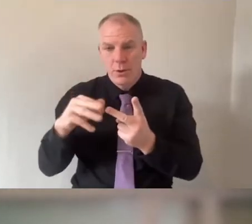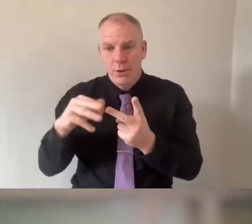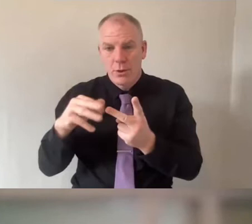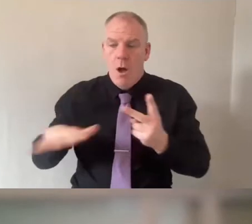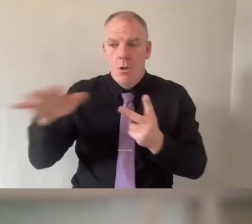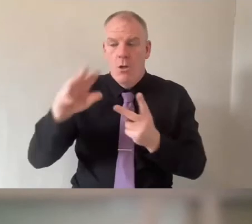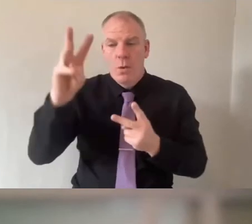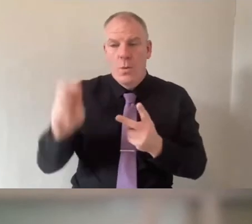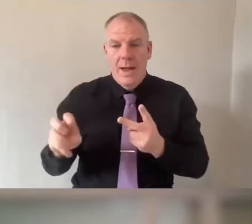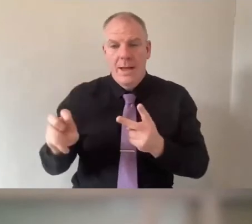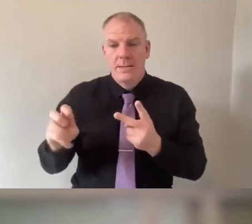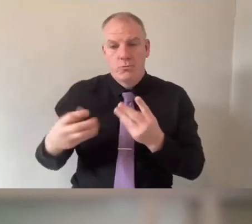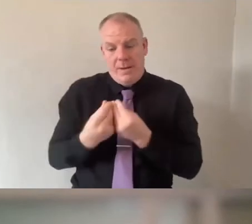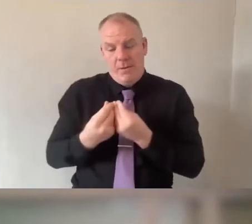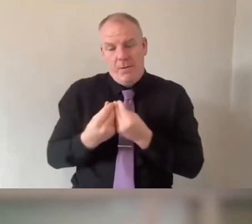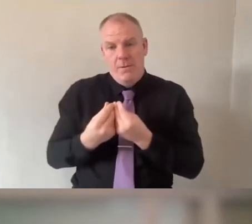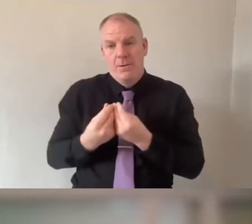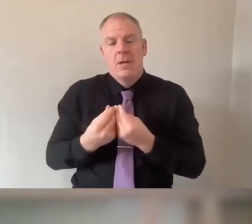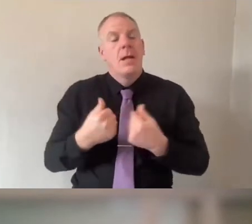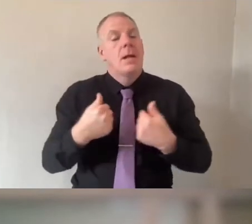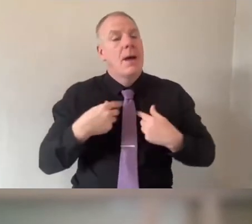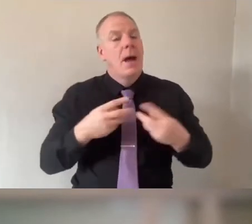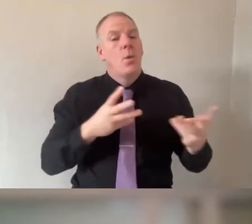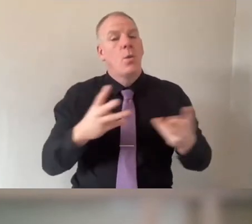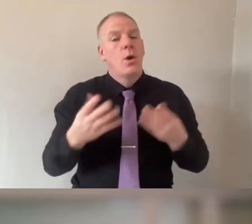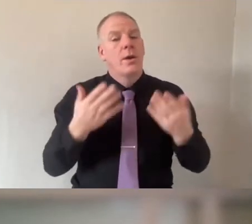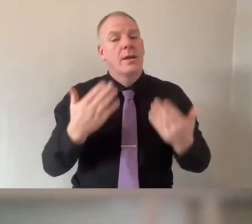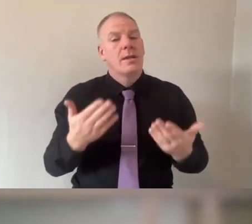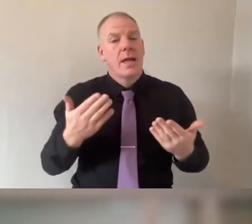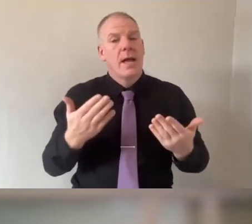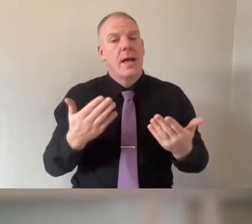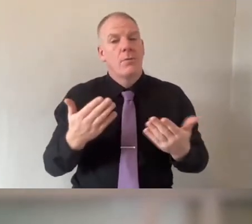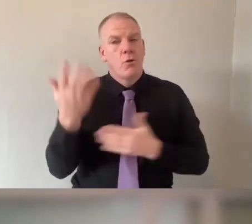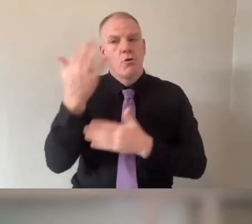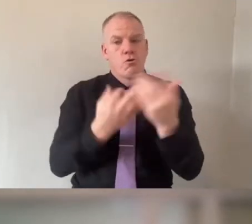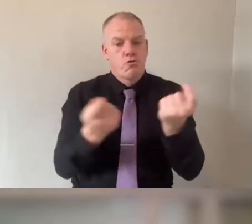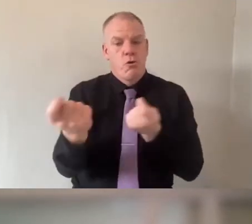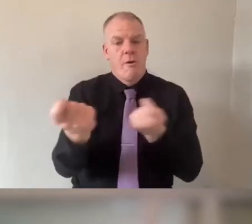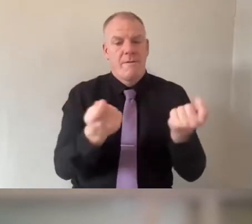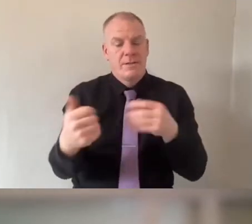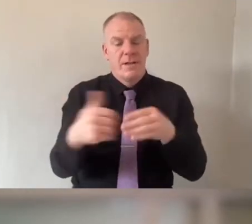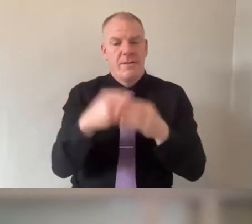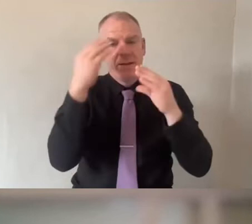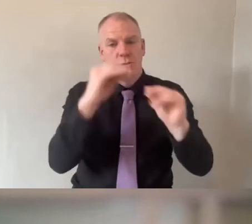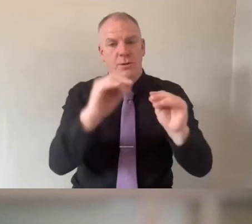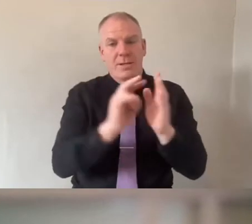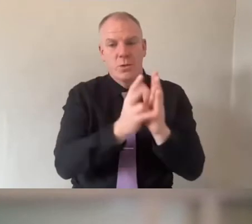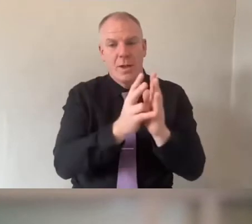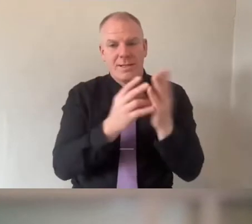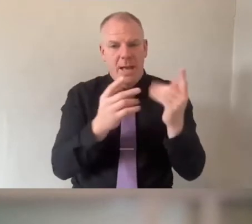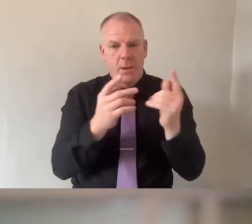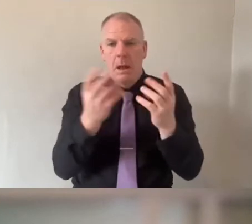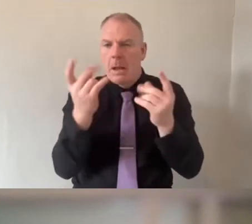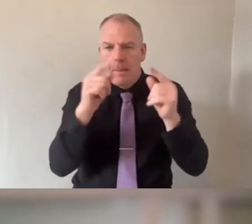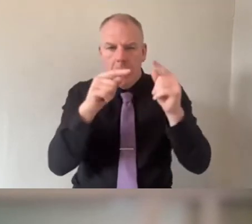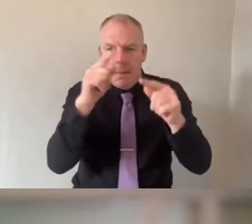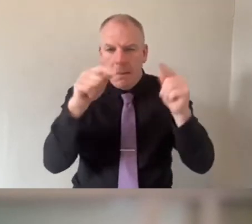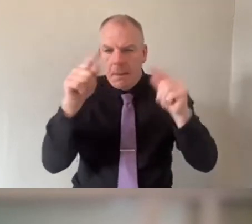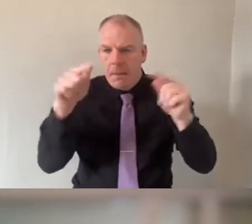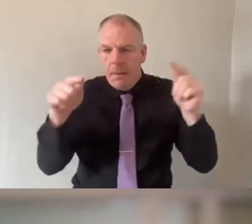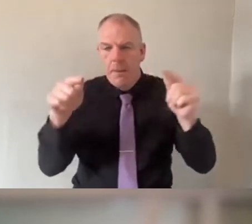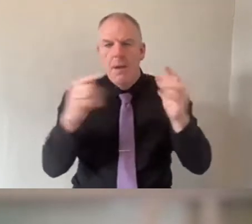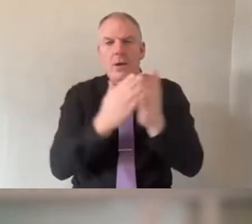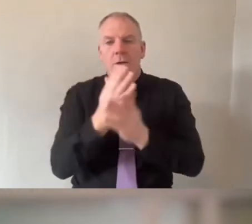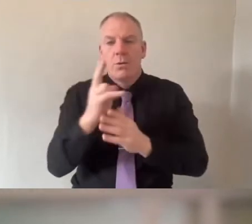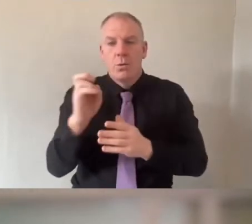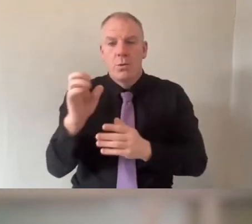Wales. And it's interesting in the work that I now do that the models of governance within education quality just vary slightly across the UK